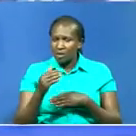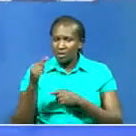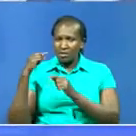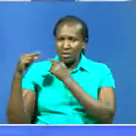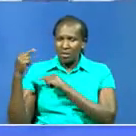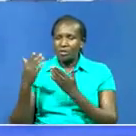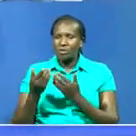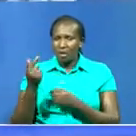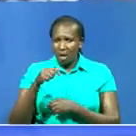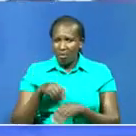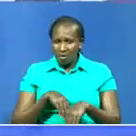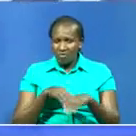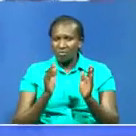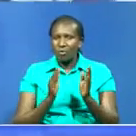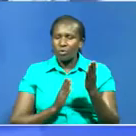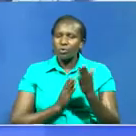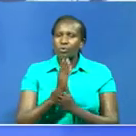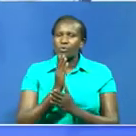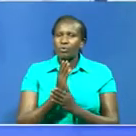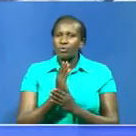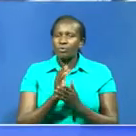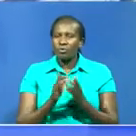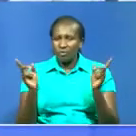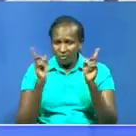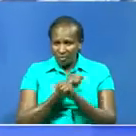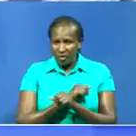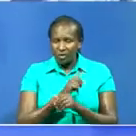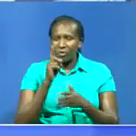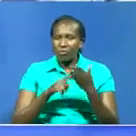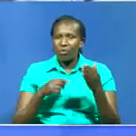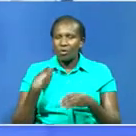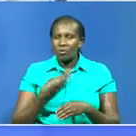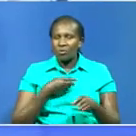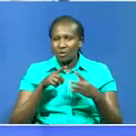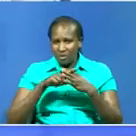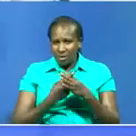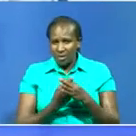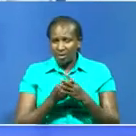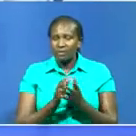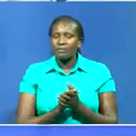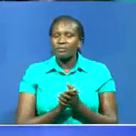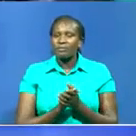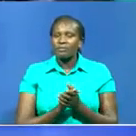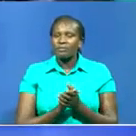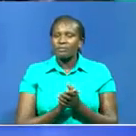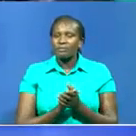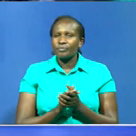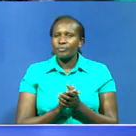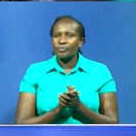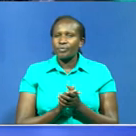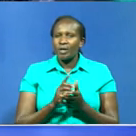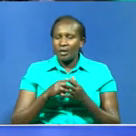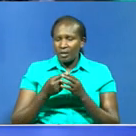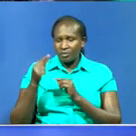follow through to accomplish what you started? Na unajua hizi, most of these visions tumepewa na Mungu ni